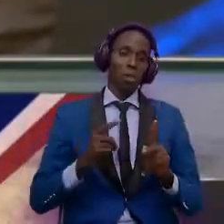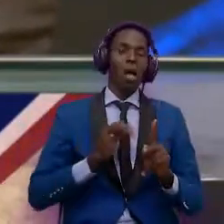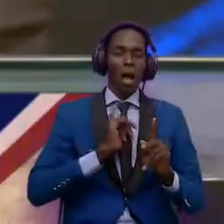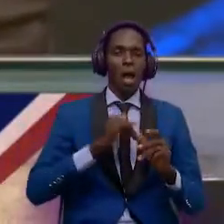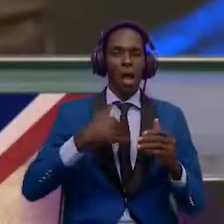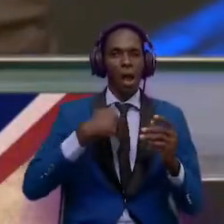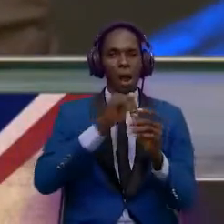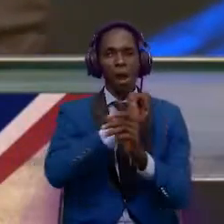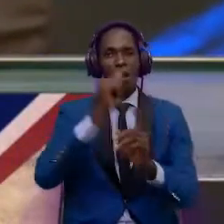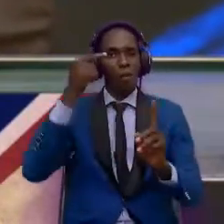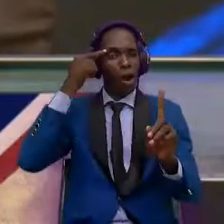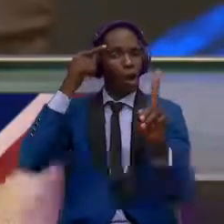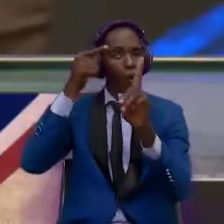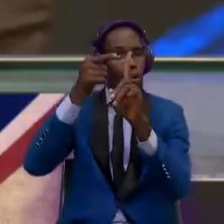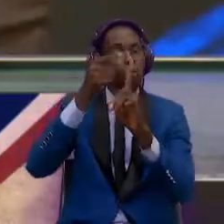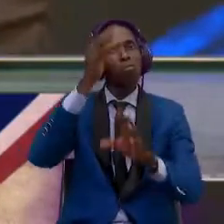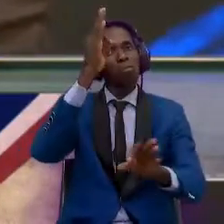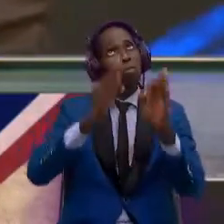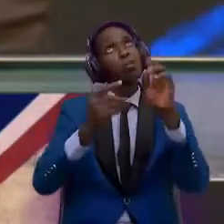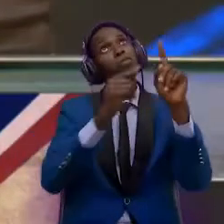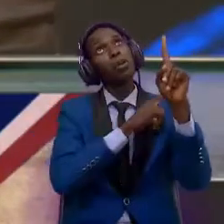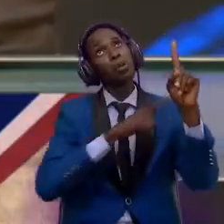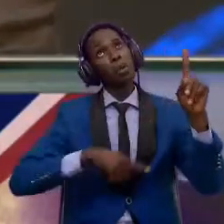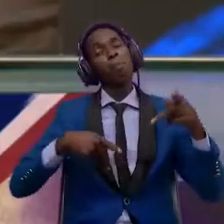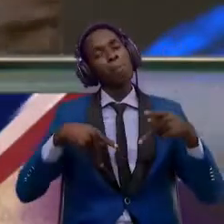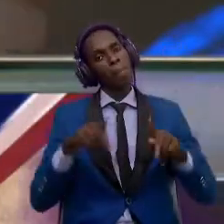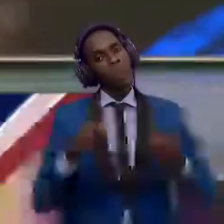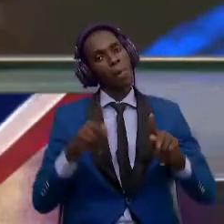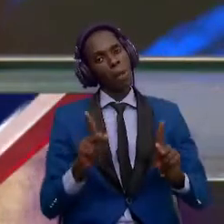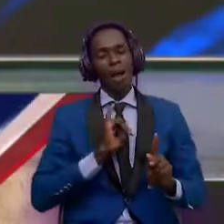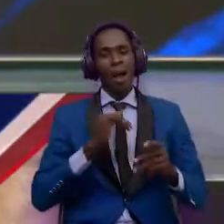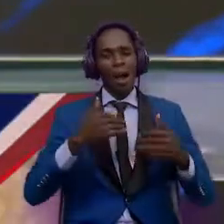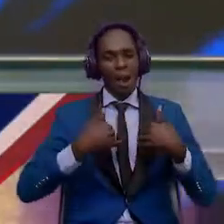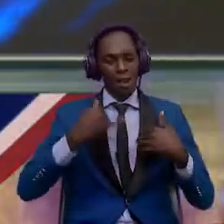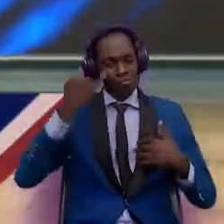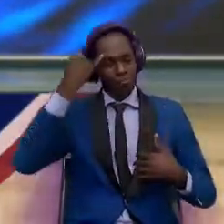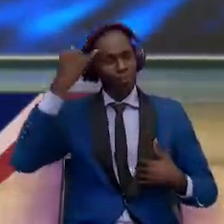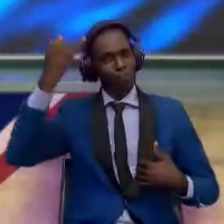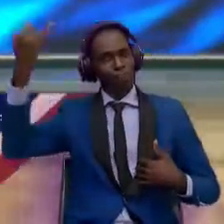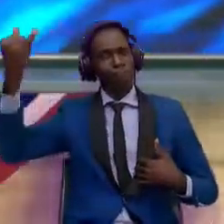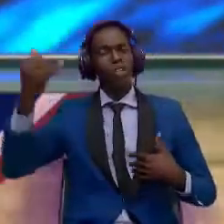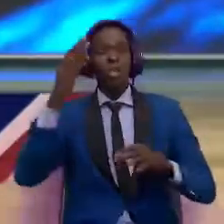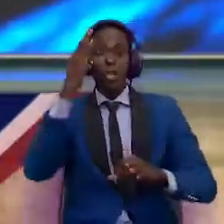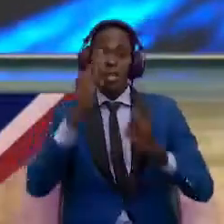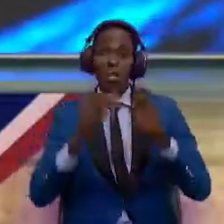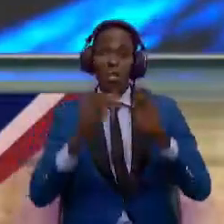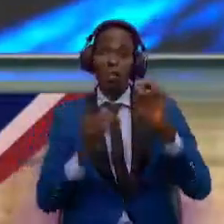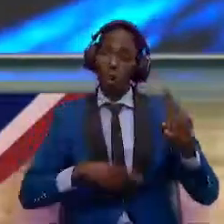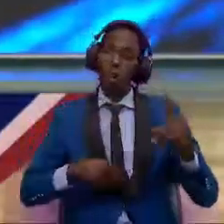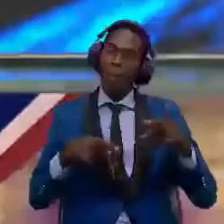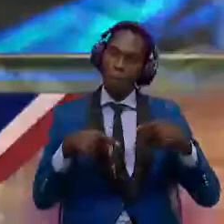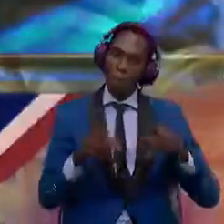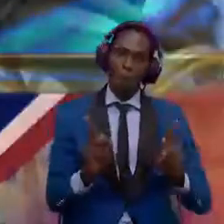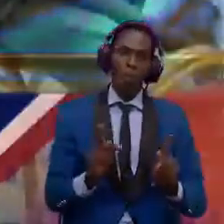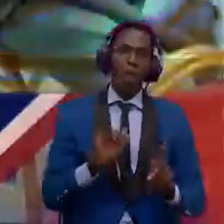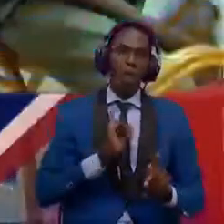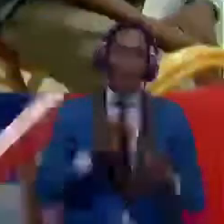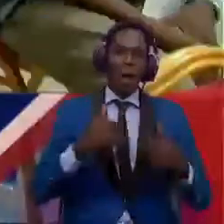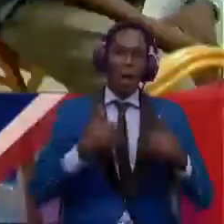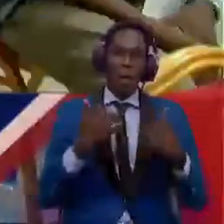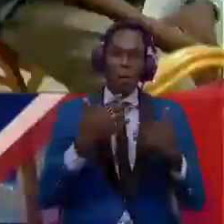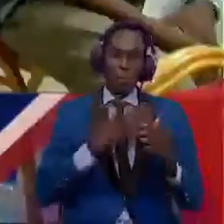permit, I have the ideal if the Lord permit, I have my aspirations, the places I want to